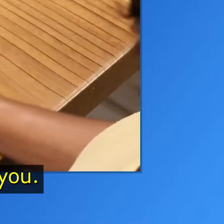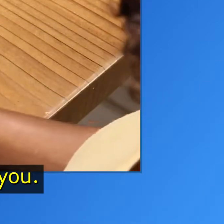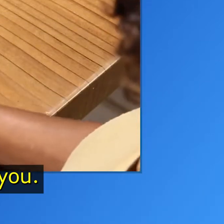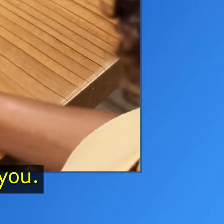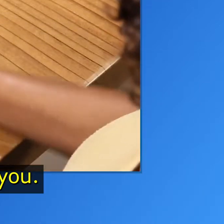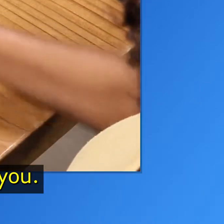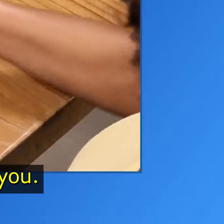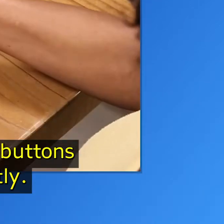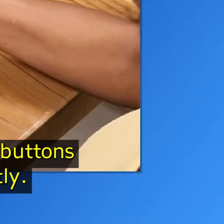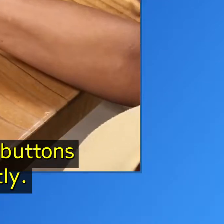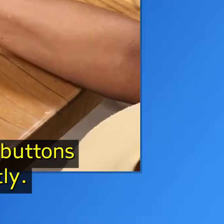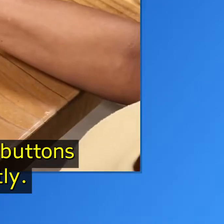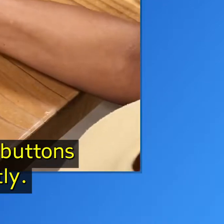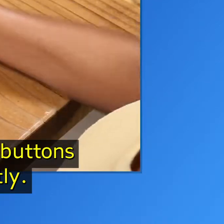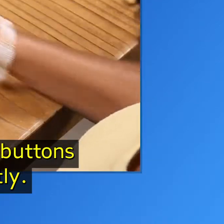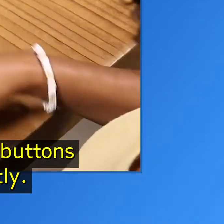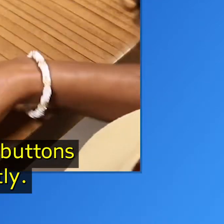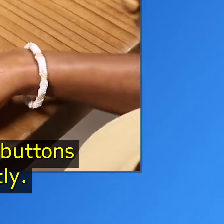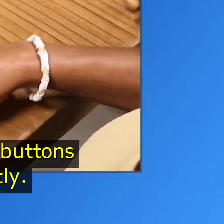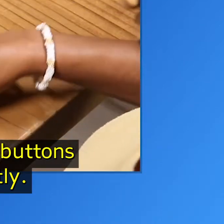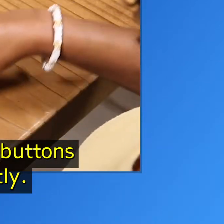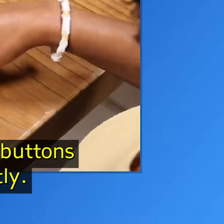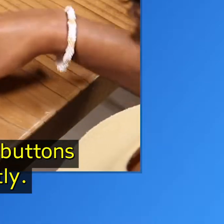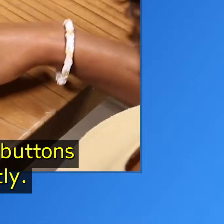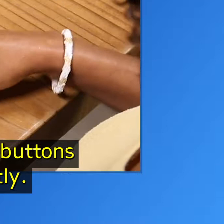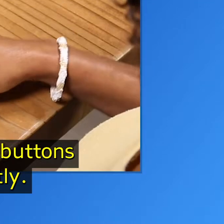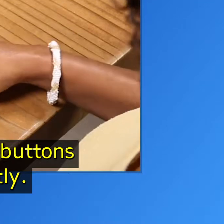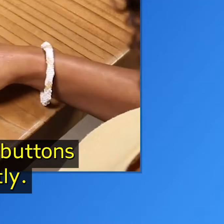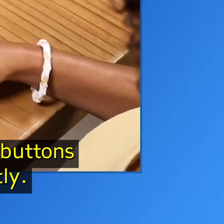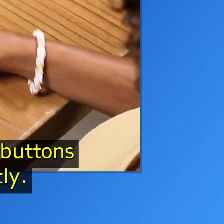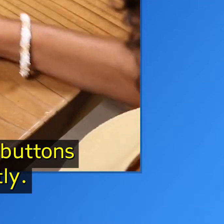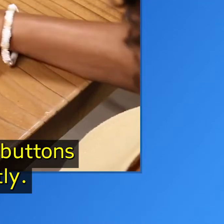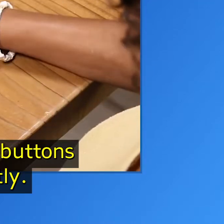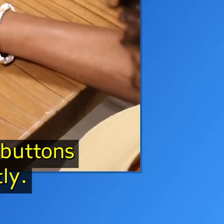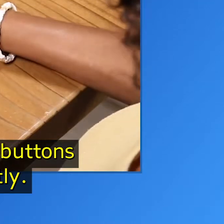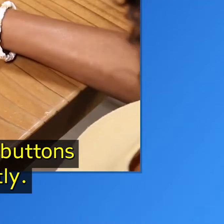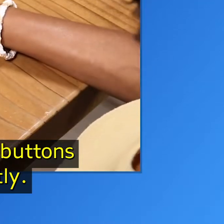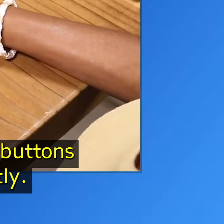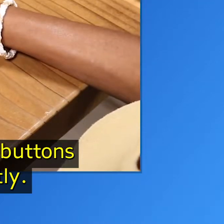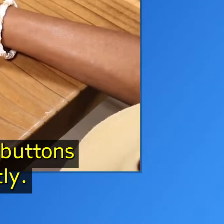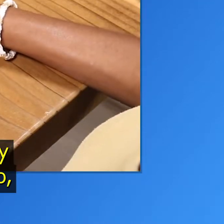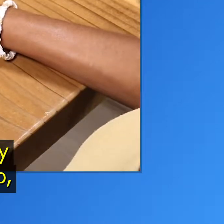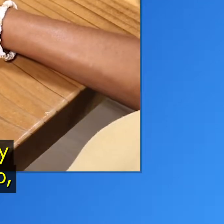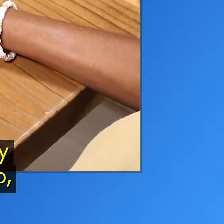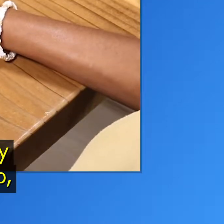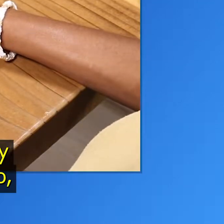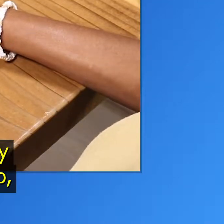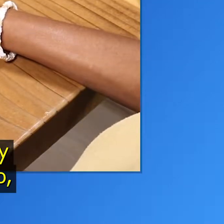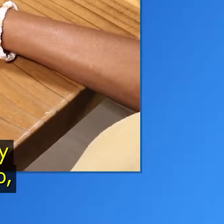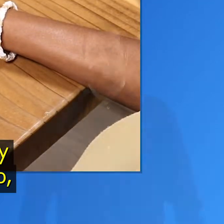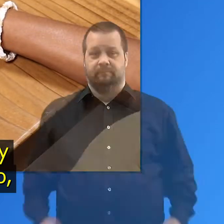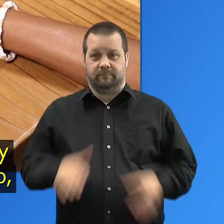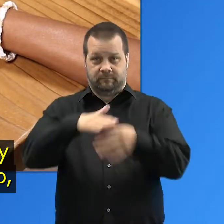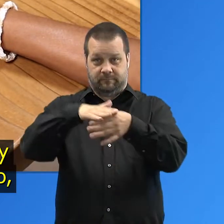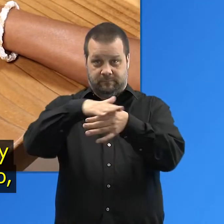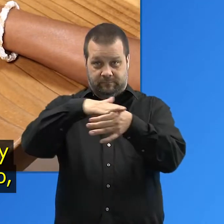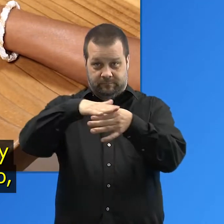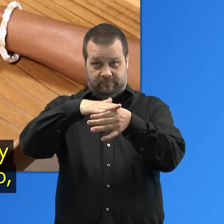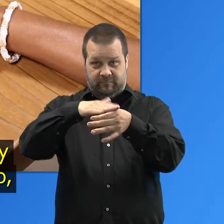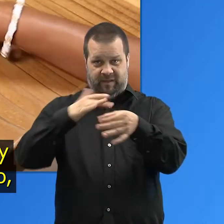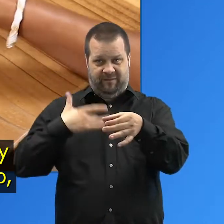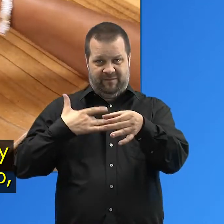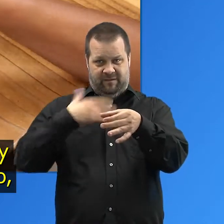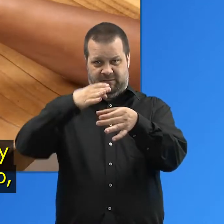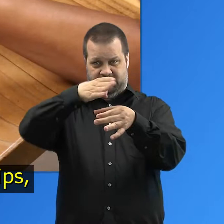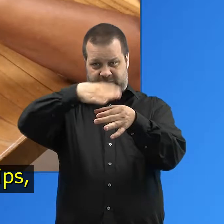you. This will ensure the top buttons are oriented correctly. If you feel directly on top of the